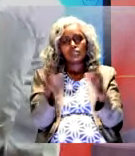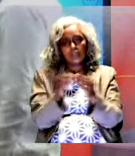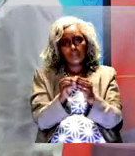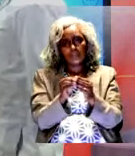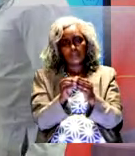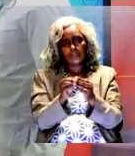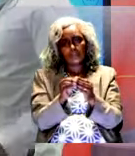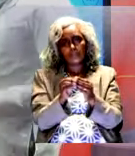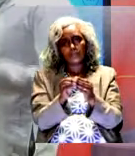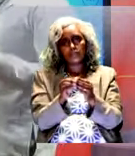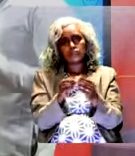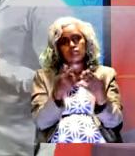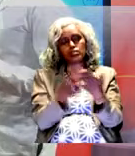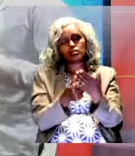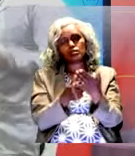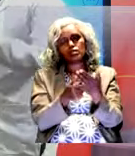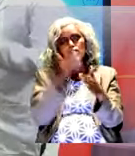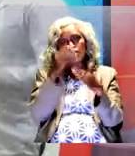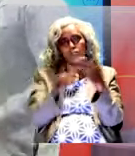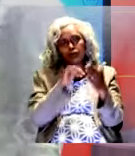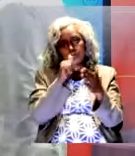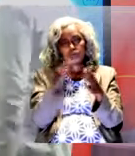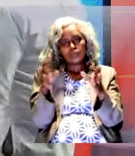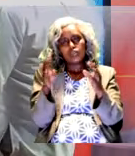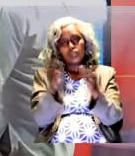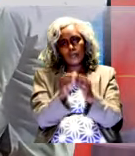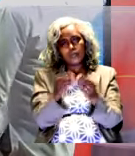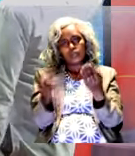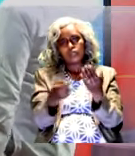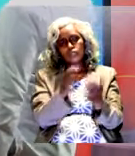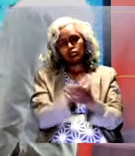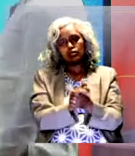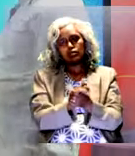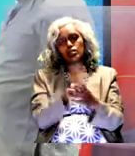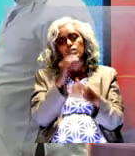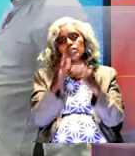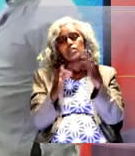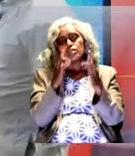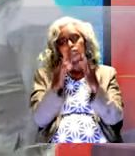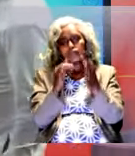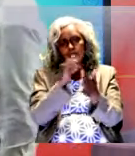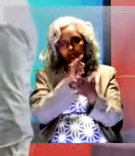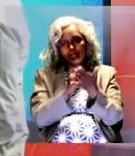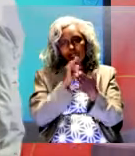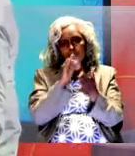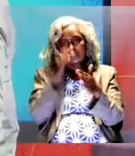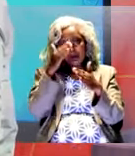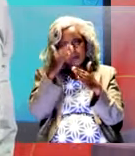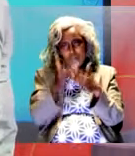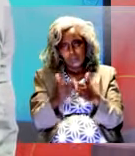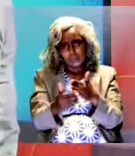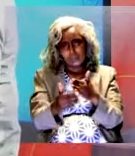If a monotonic sequence is not unbounded, it diverges. If it is bounded,